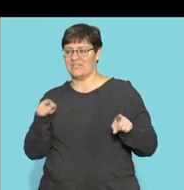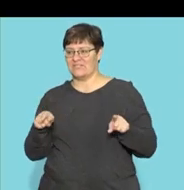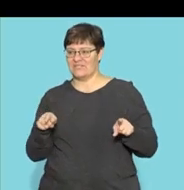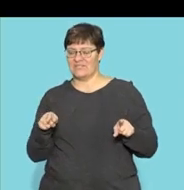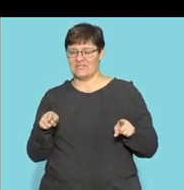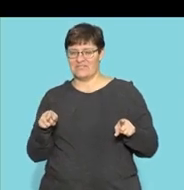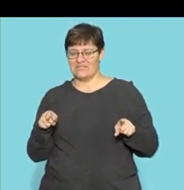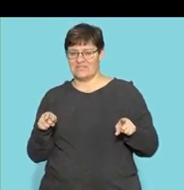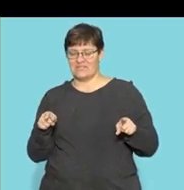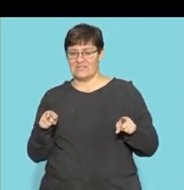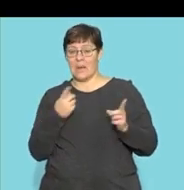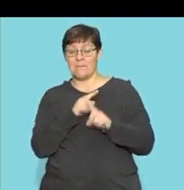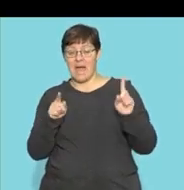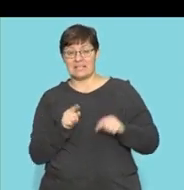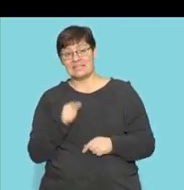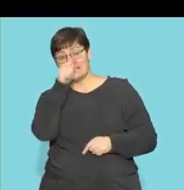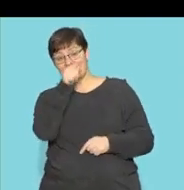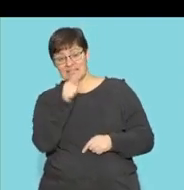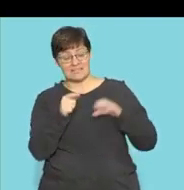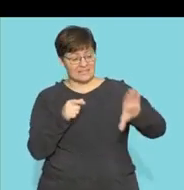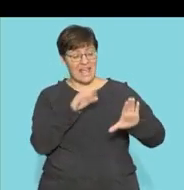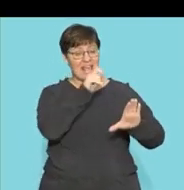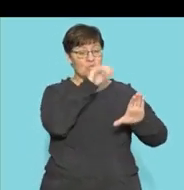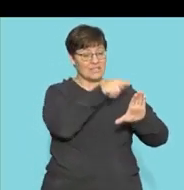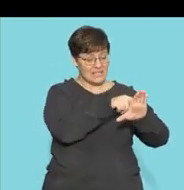this one was the positive electrode. But in the